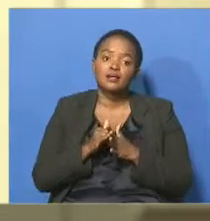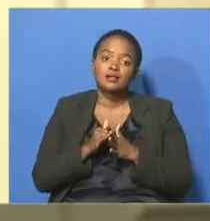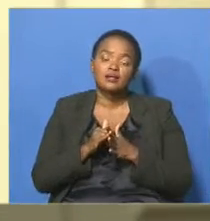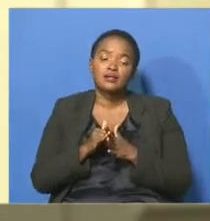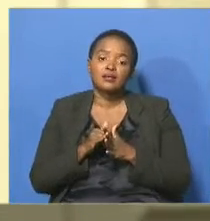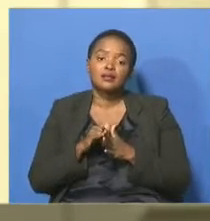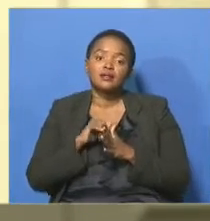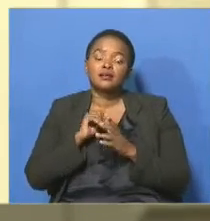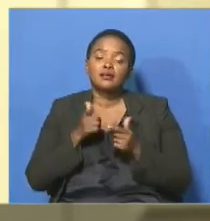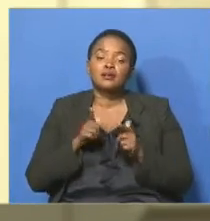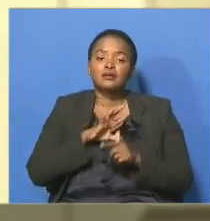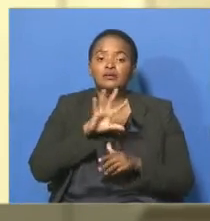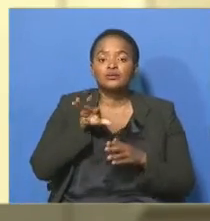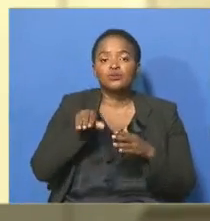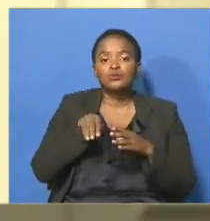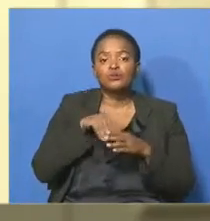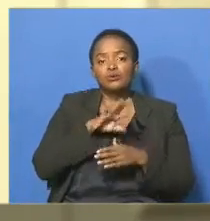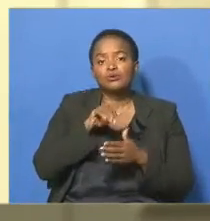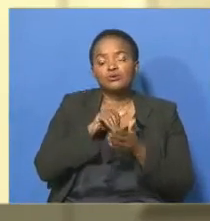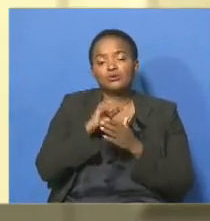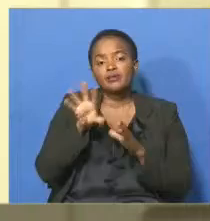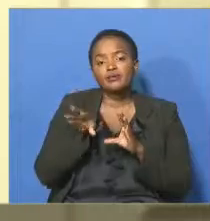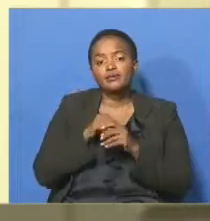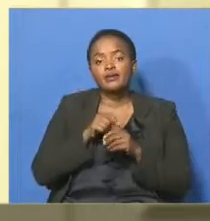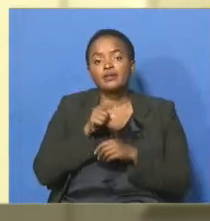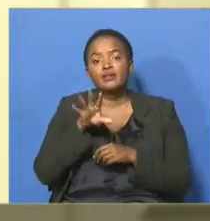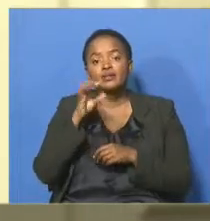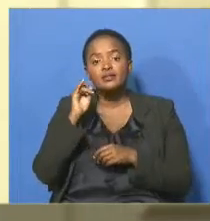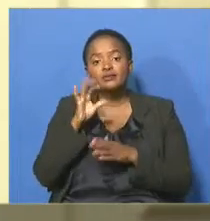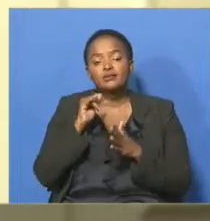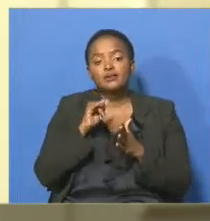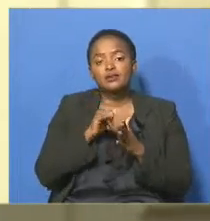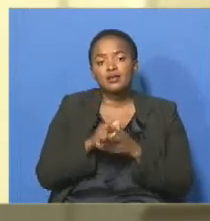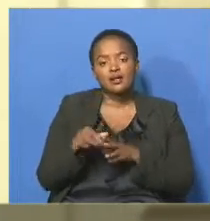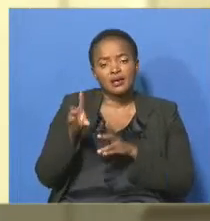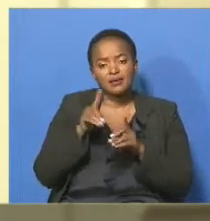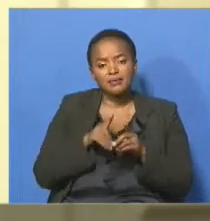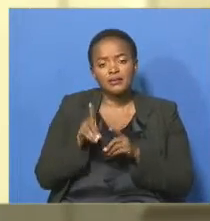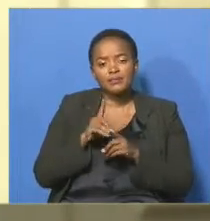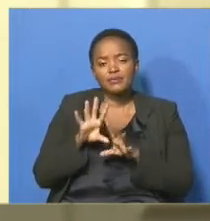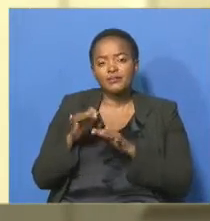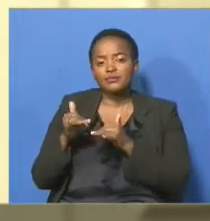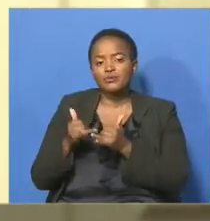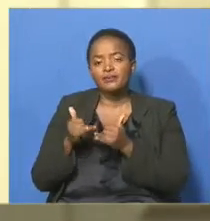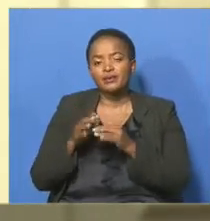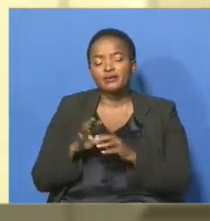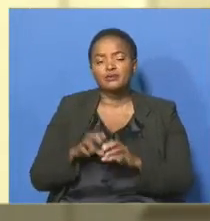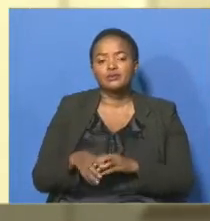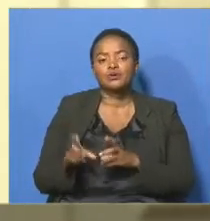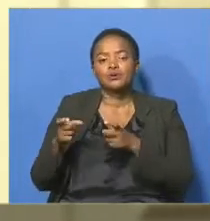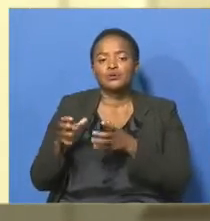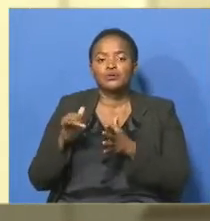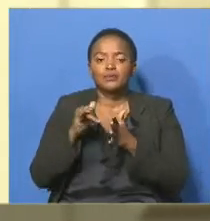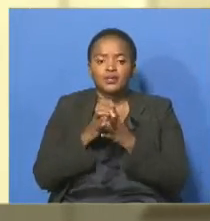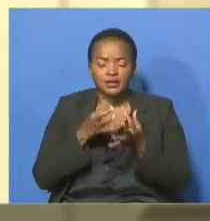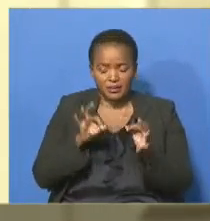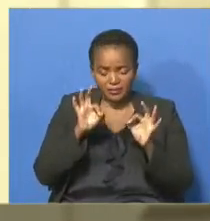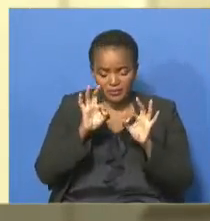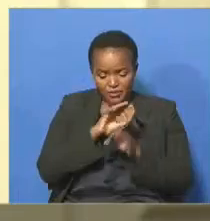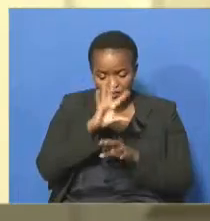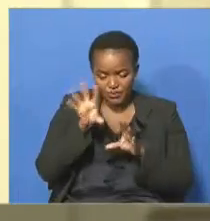ga dinkane ba kaulengwe ba bante matwantsho burukuthi ba bante a re togele ga